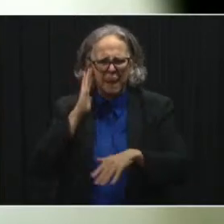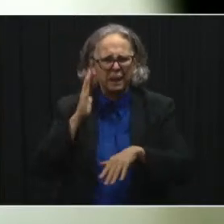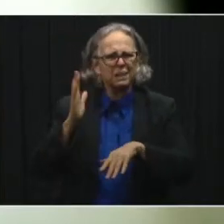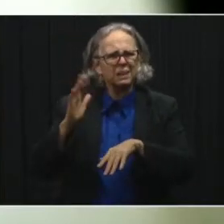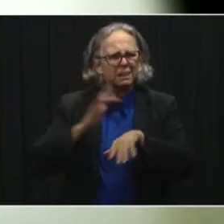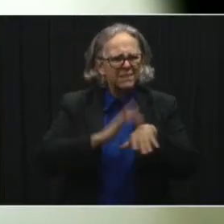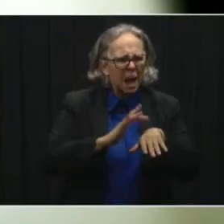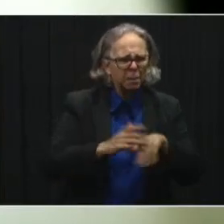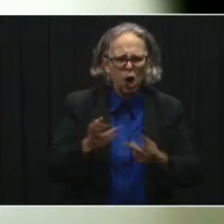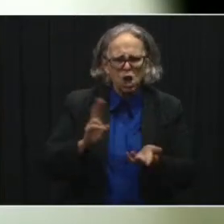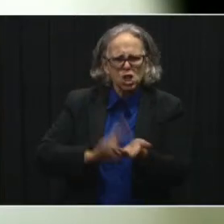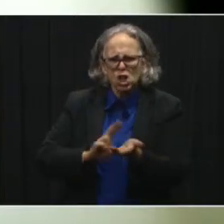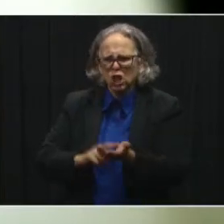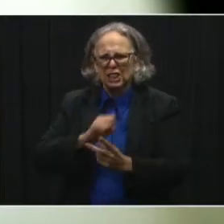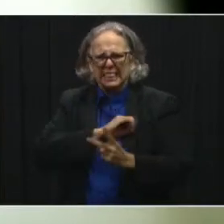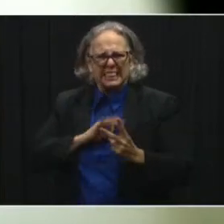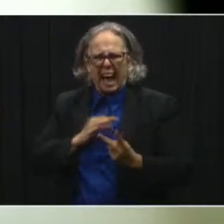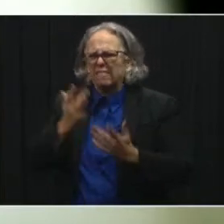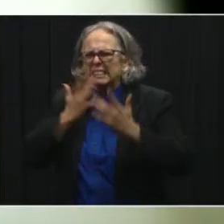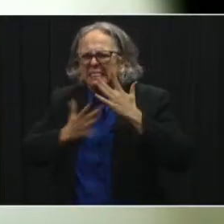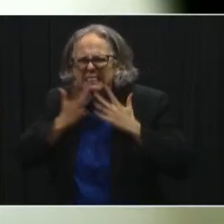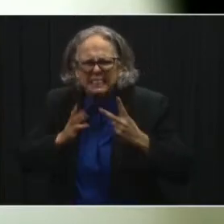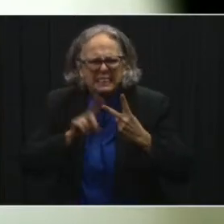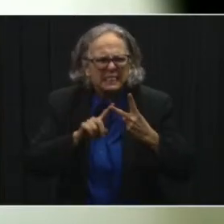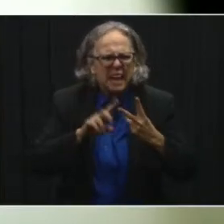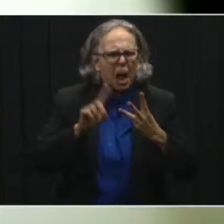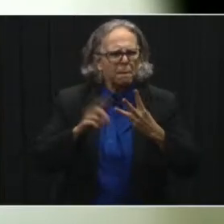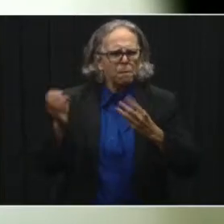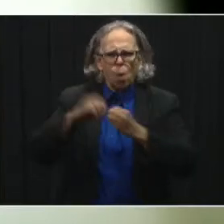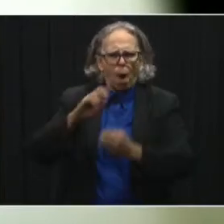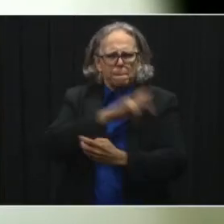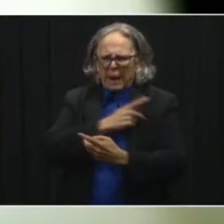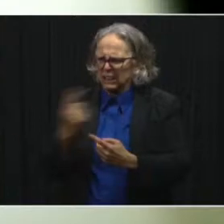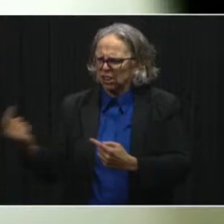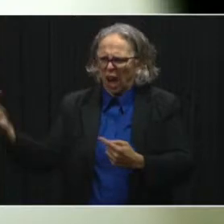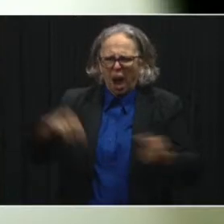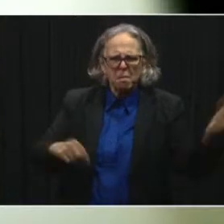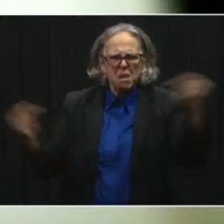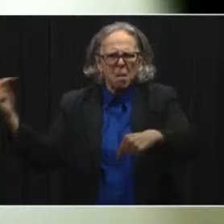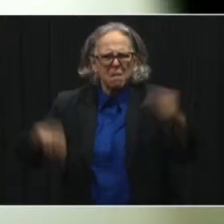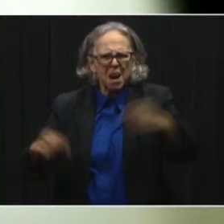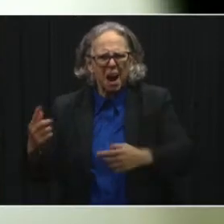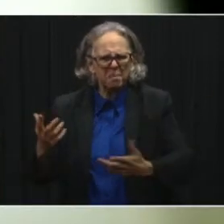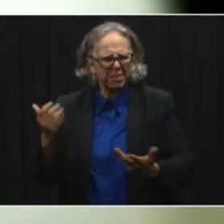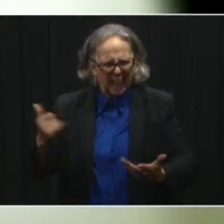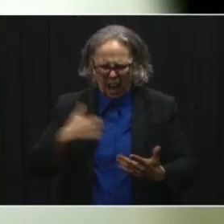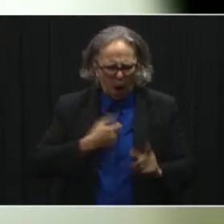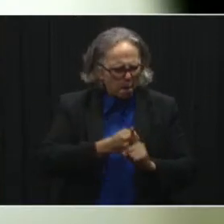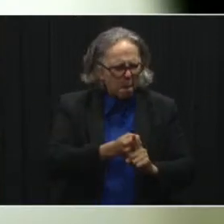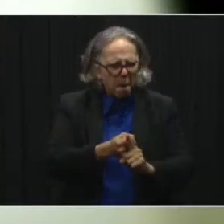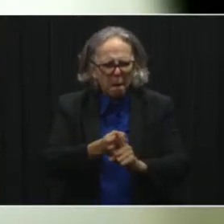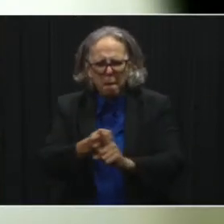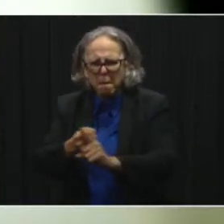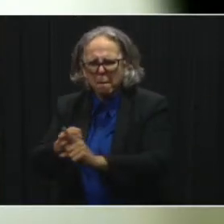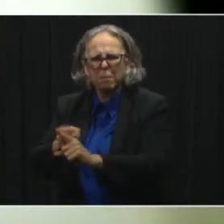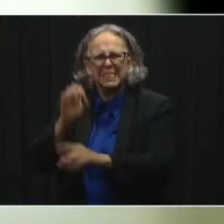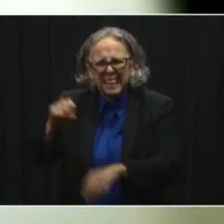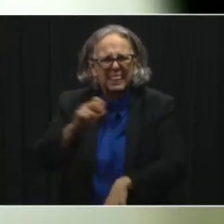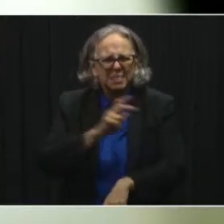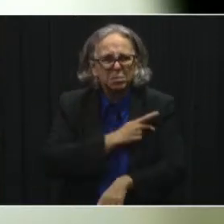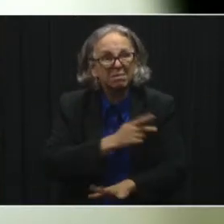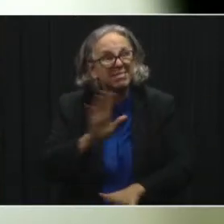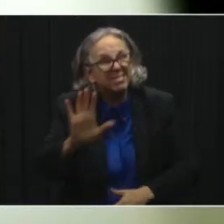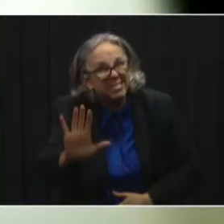sick COVID patients, it's not only impacting the sickest COVID patients, it's impacting all other patients who require care in